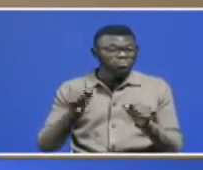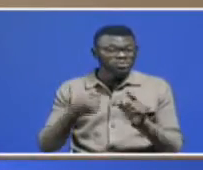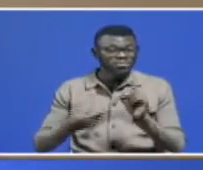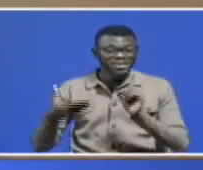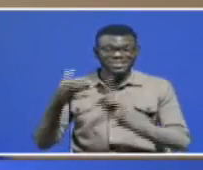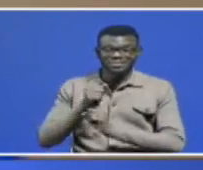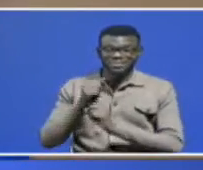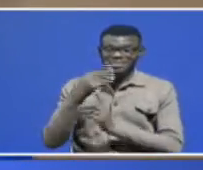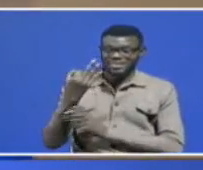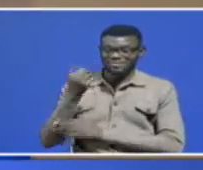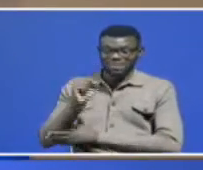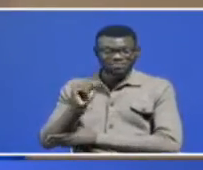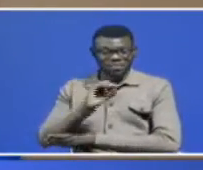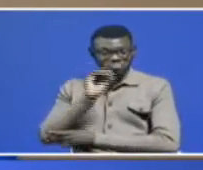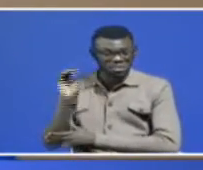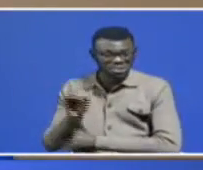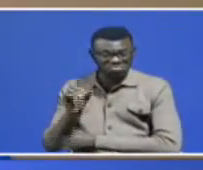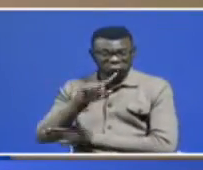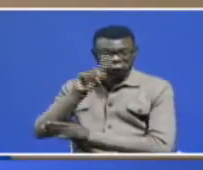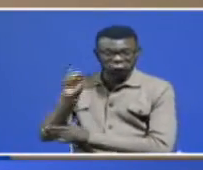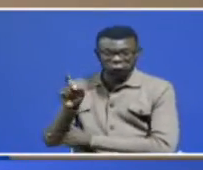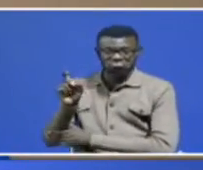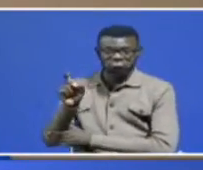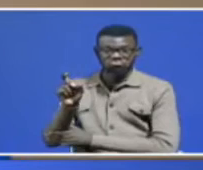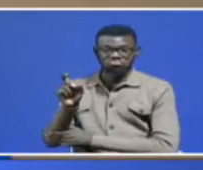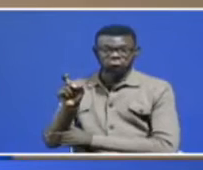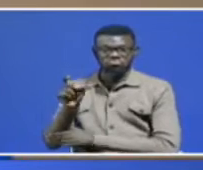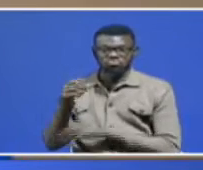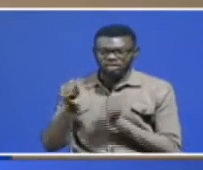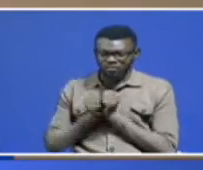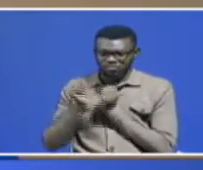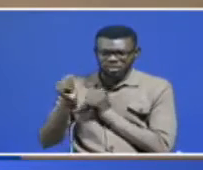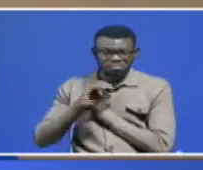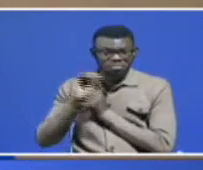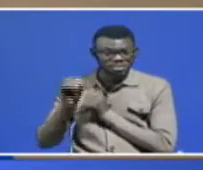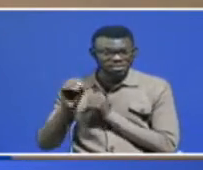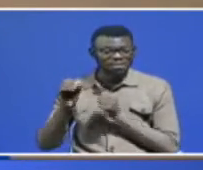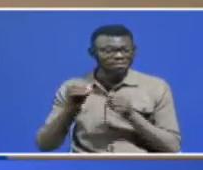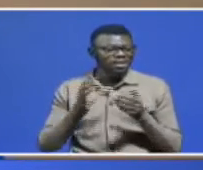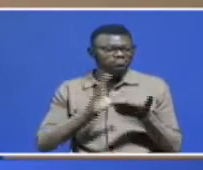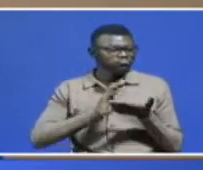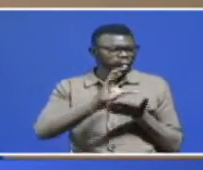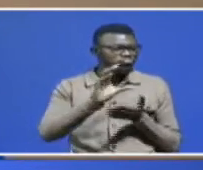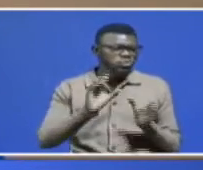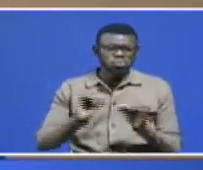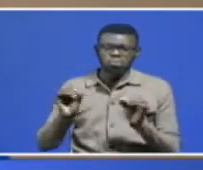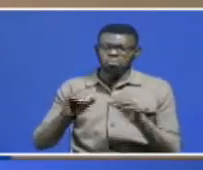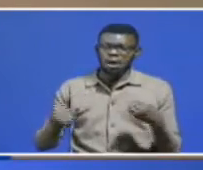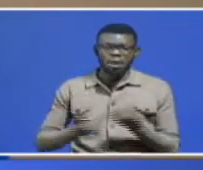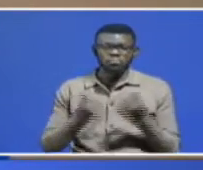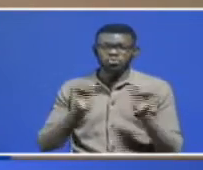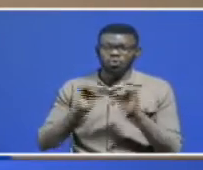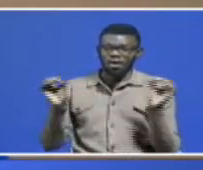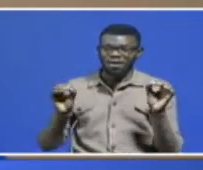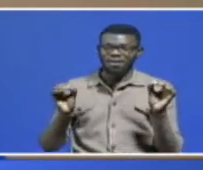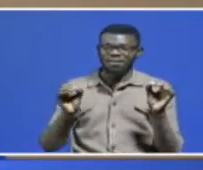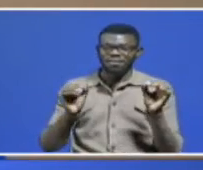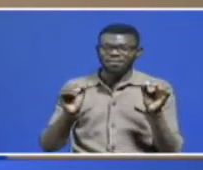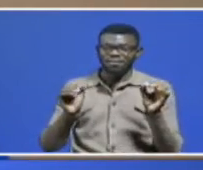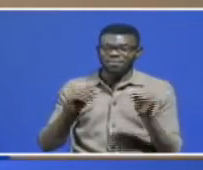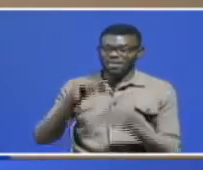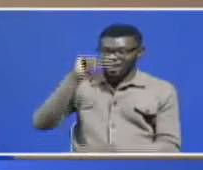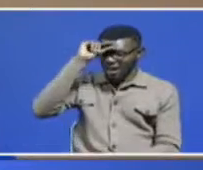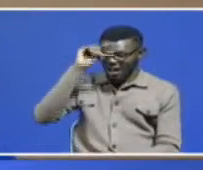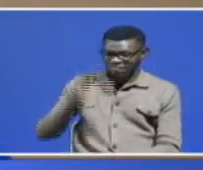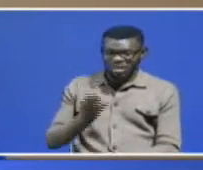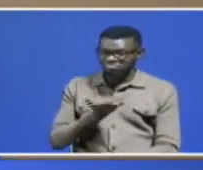35? And are we able to even give the 15% today? That has not happened. Ask the governors today.